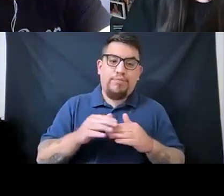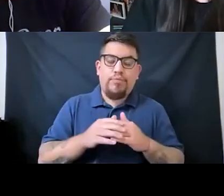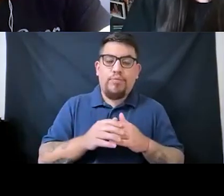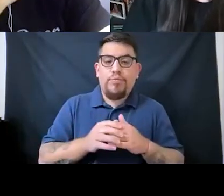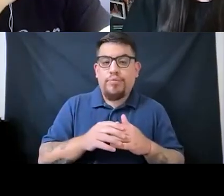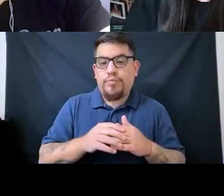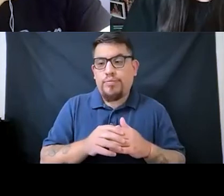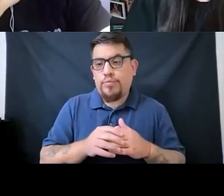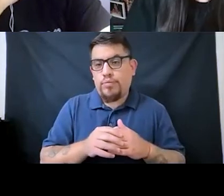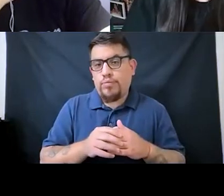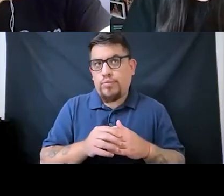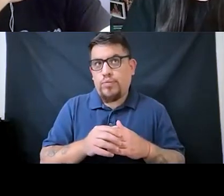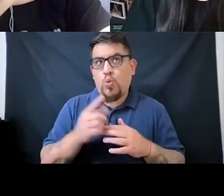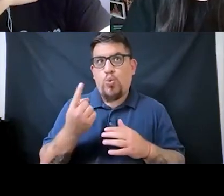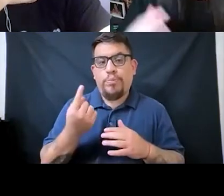is there is this